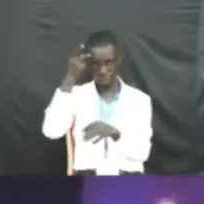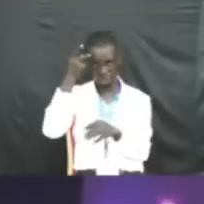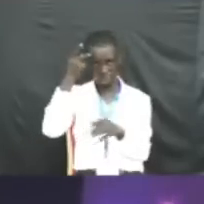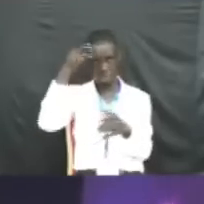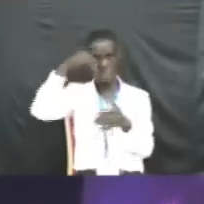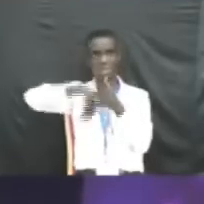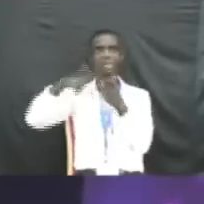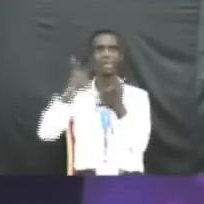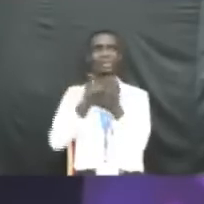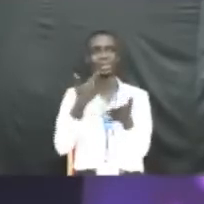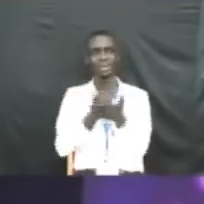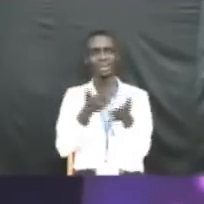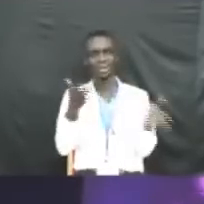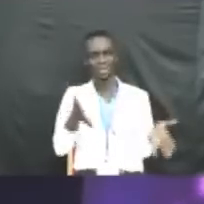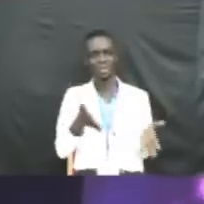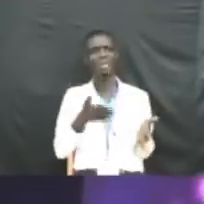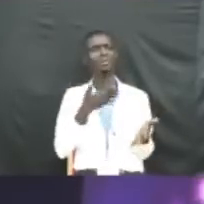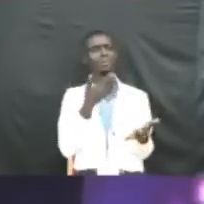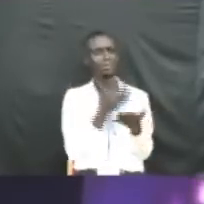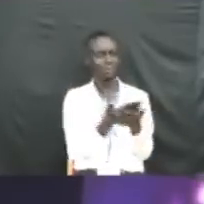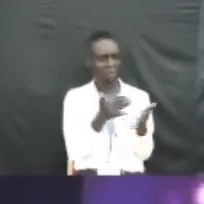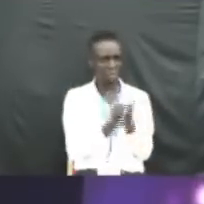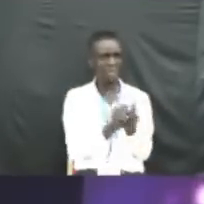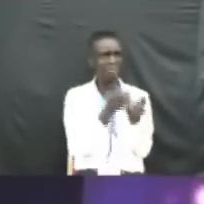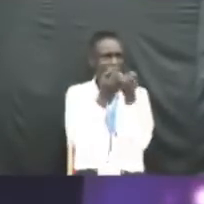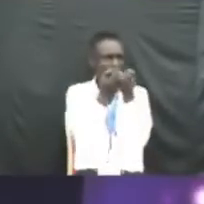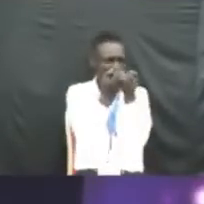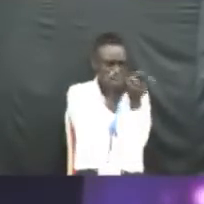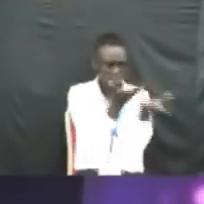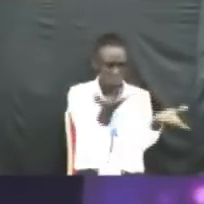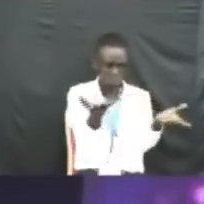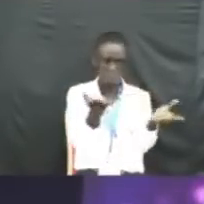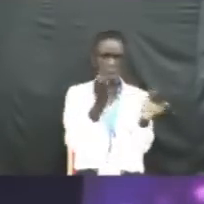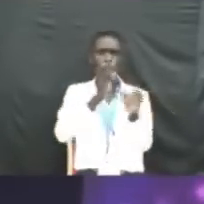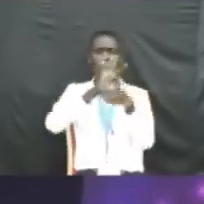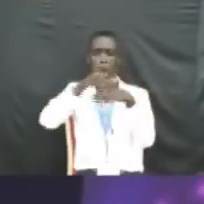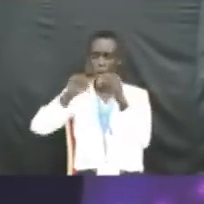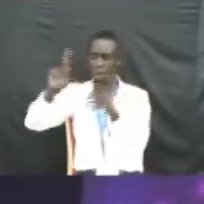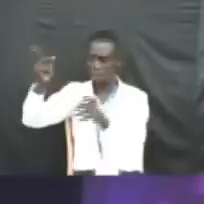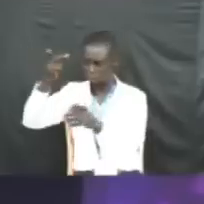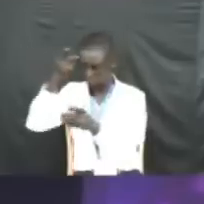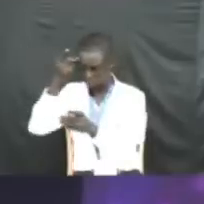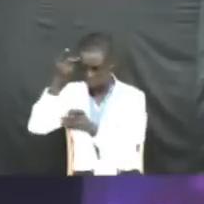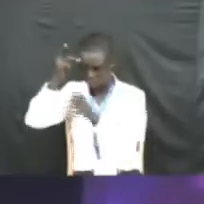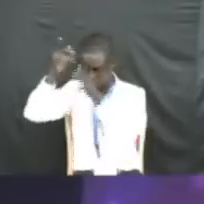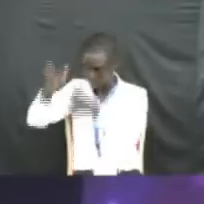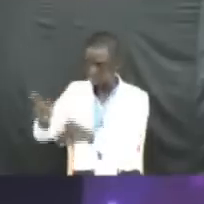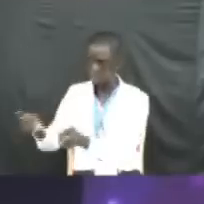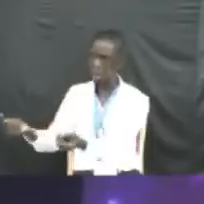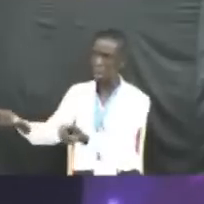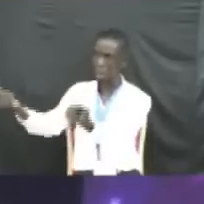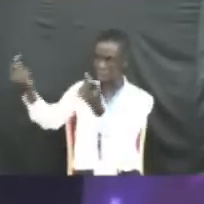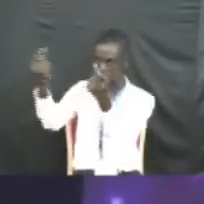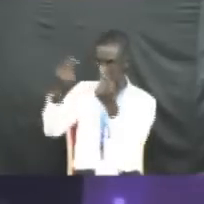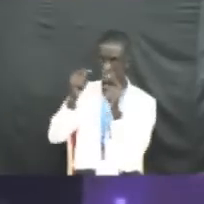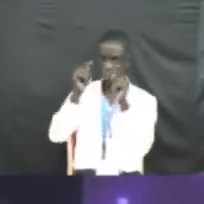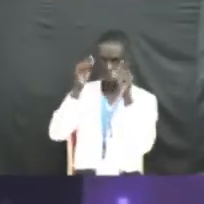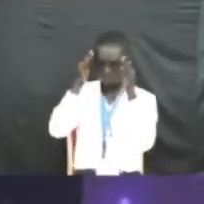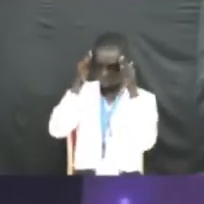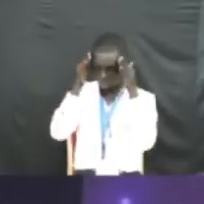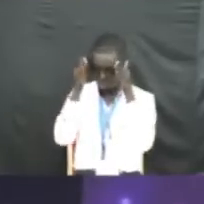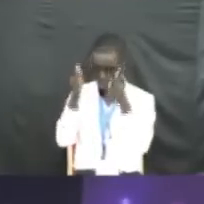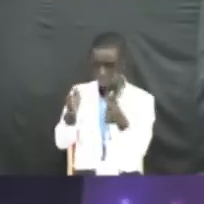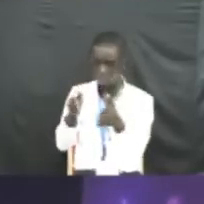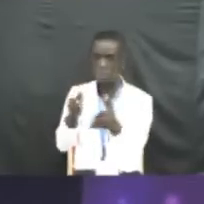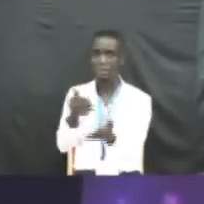Please remember to ask the politicians when we assemble to focus on the solutions to the problems of